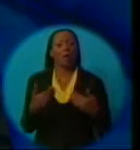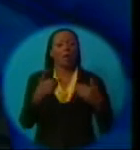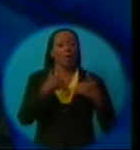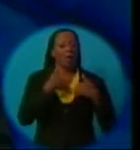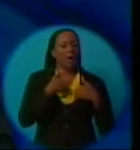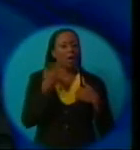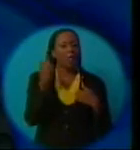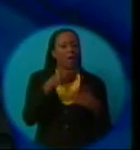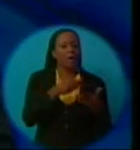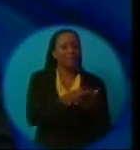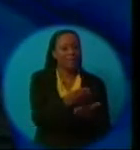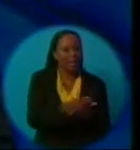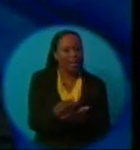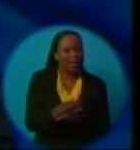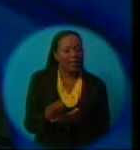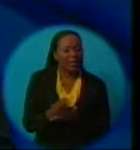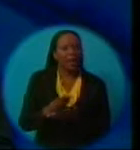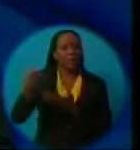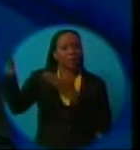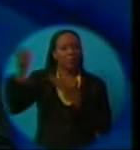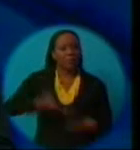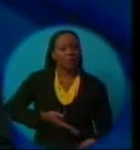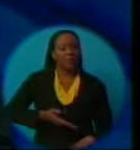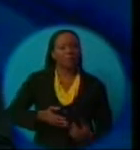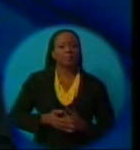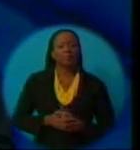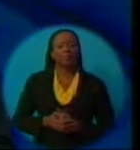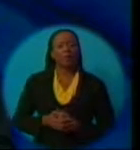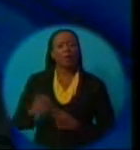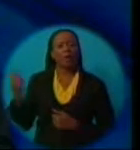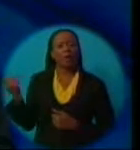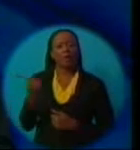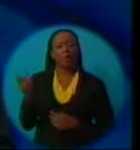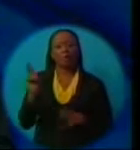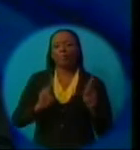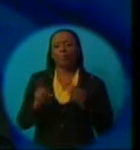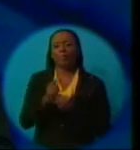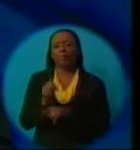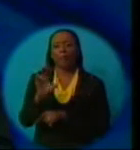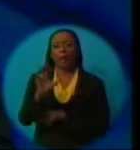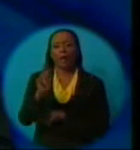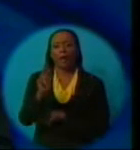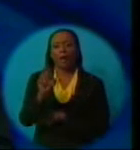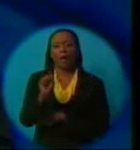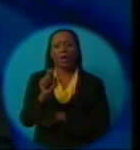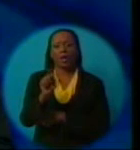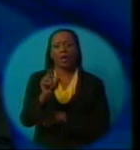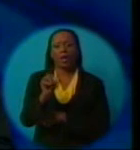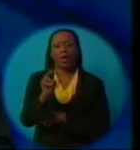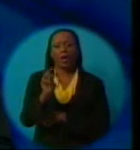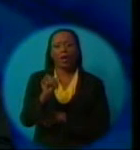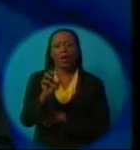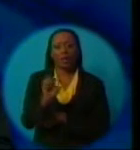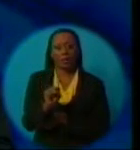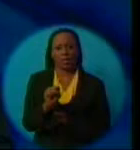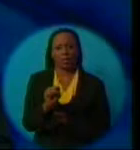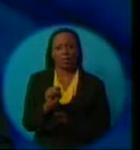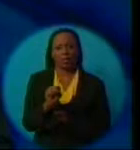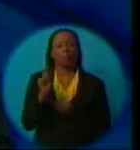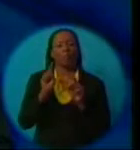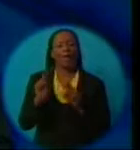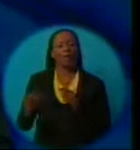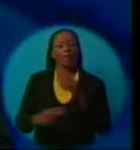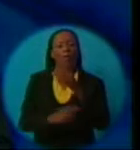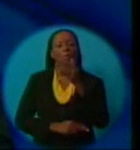to supply, trafficking and importation. On Tuesday, personnel of the Customs Enforcement carried out an operation at the